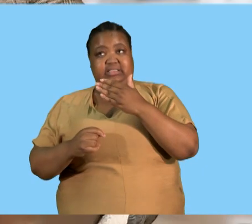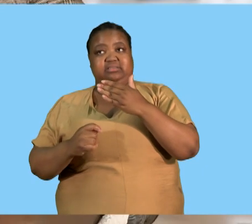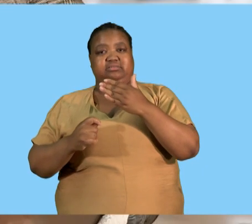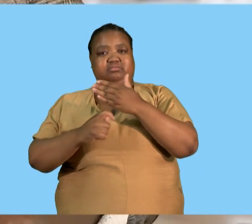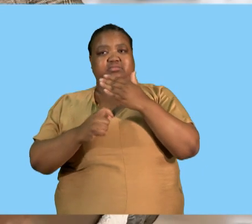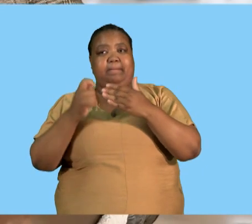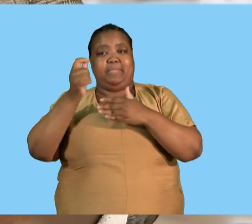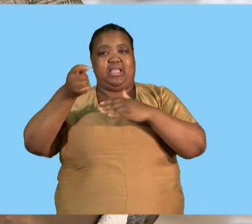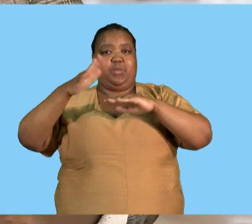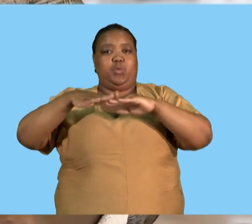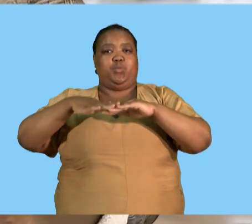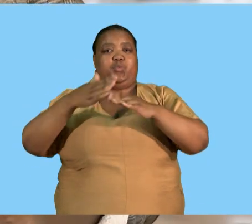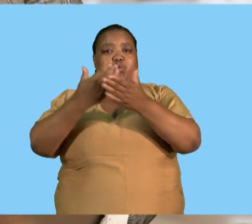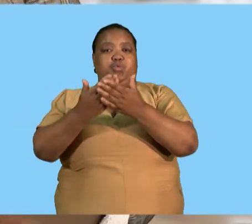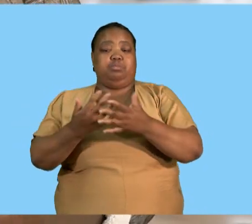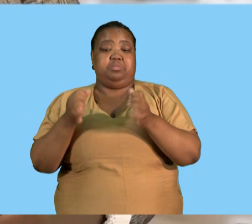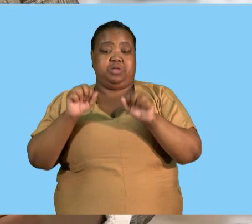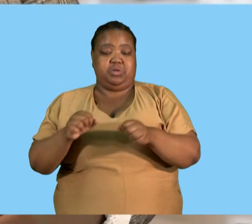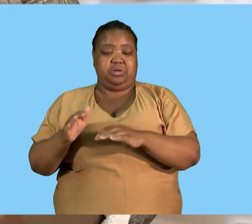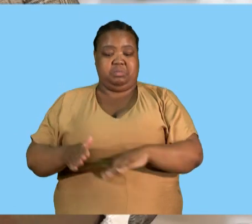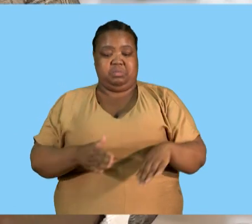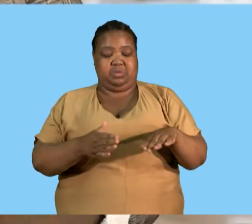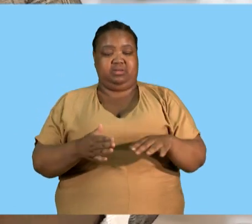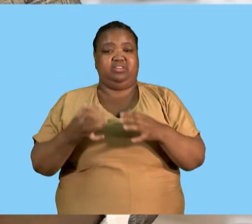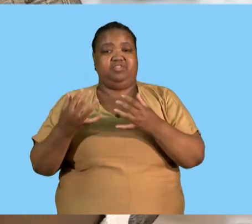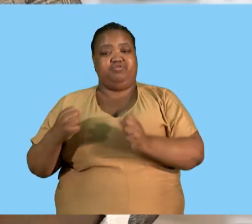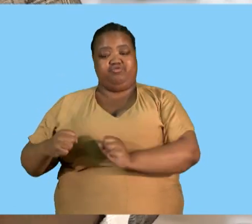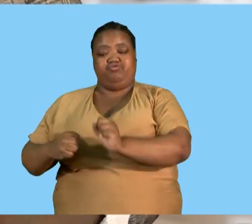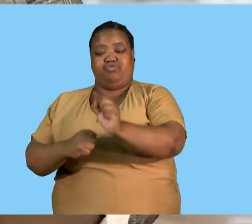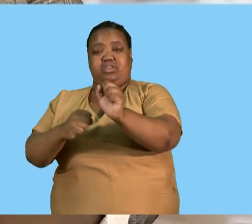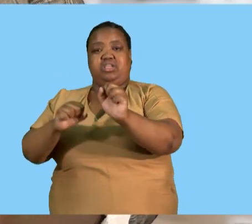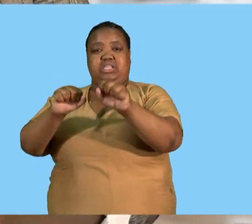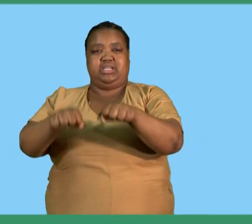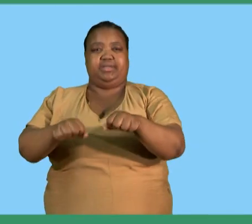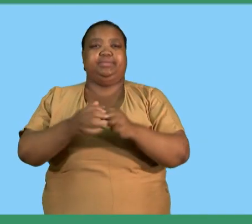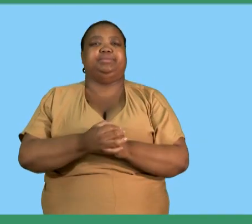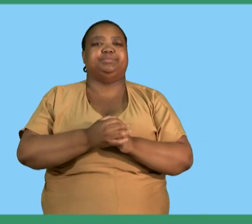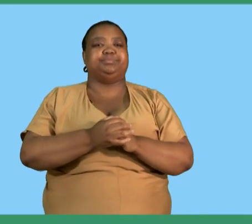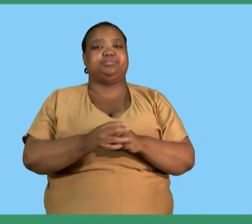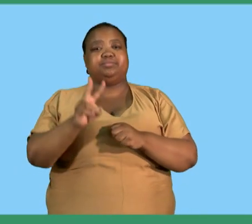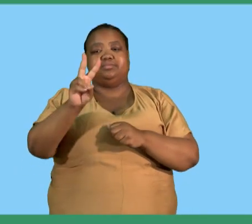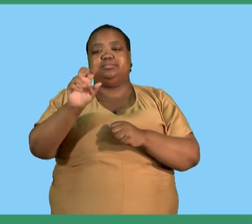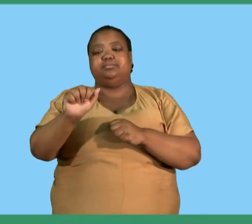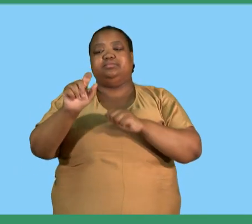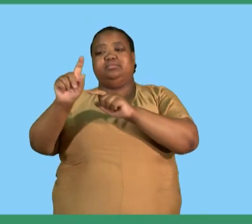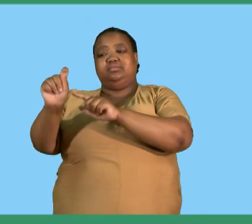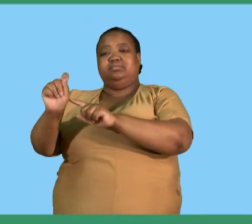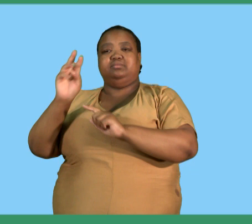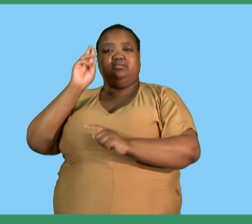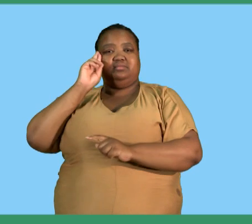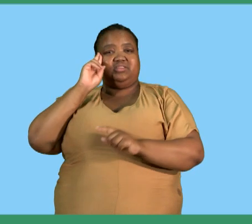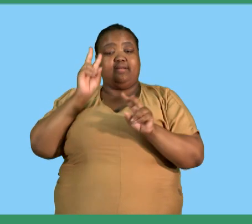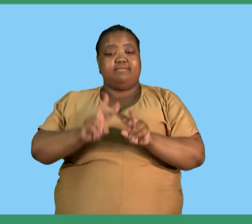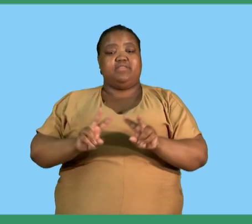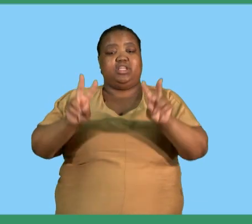that is a serious challenge. Then we go to strategies, like I said. VAT needs to be charged on vettable